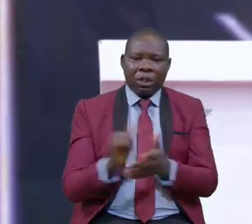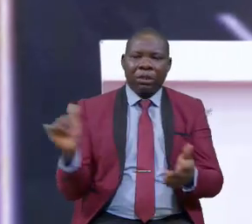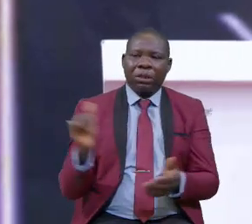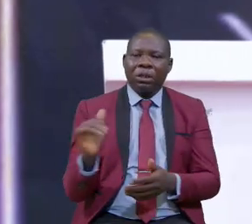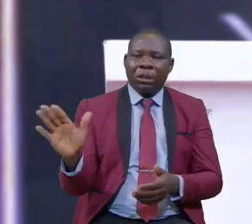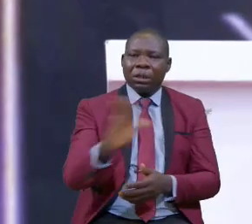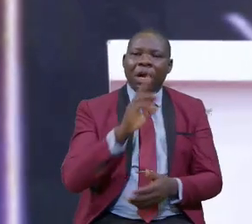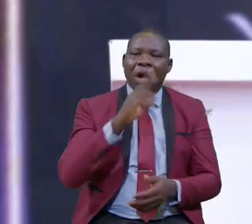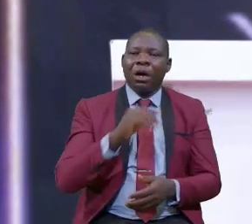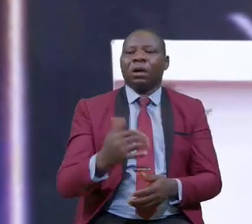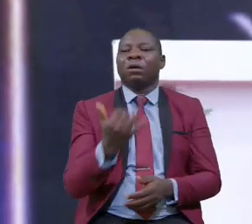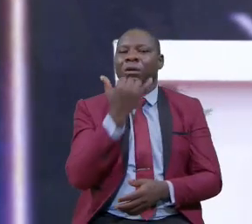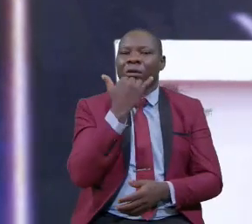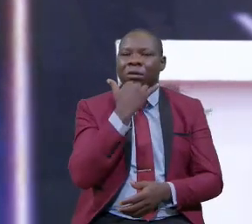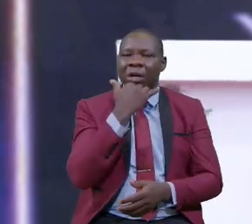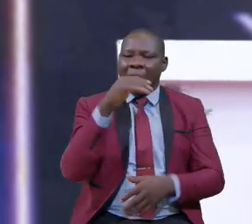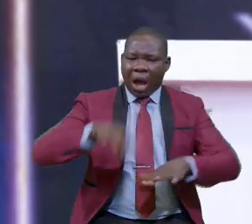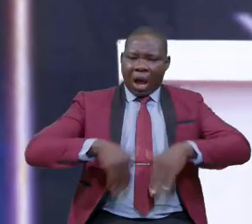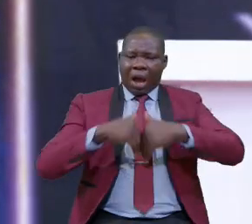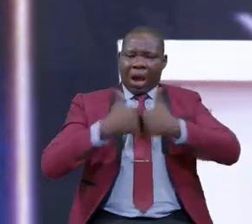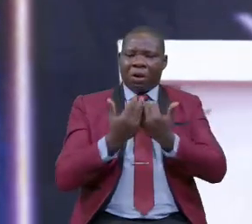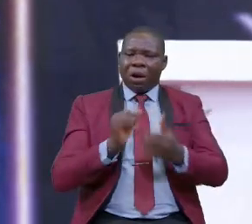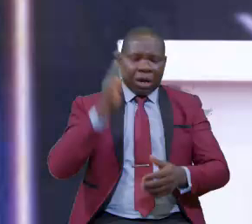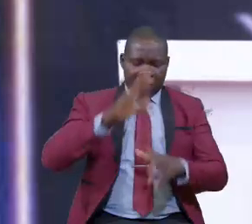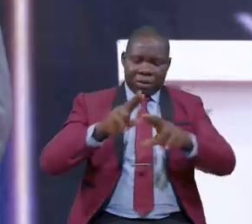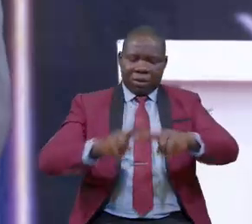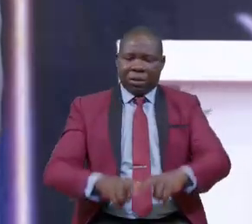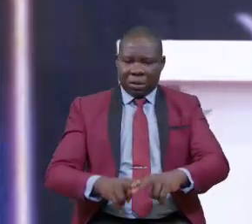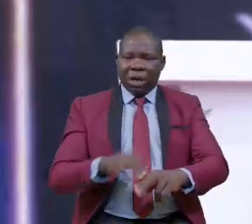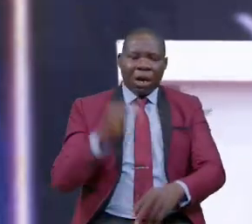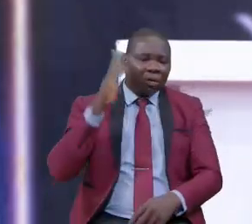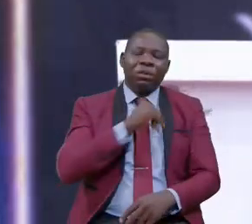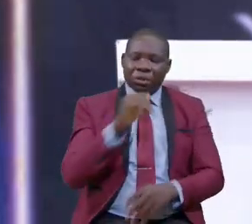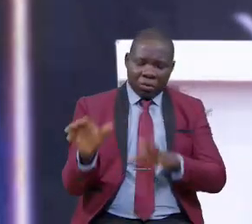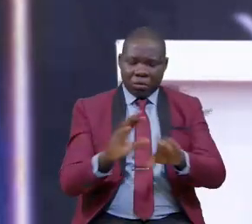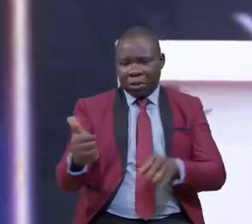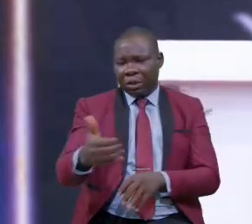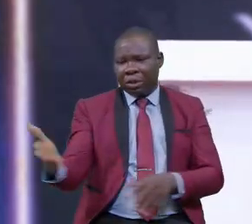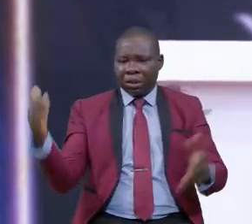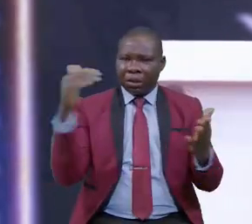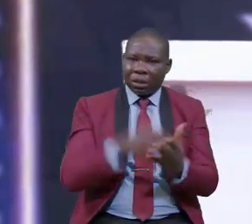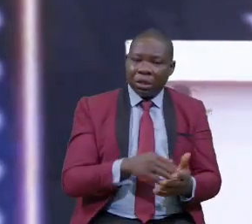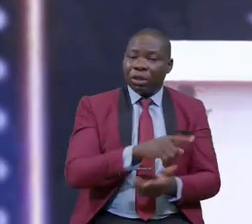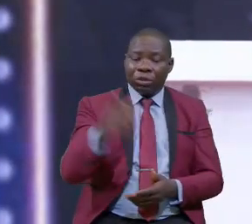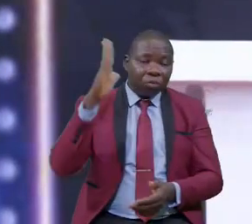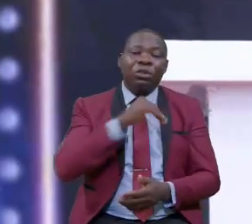do anything again. I won't go anywhere again. You won't prove them wrong, but they said, we said so